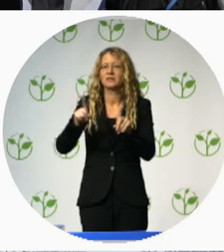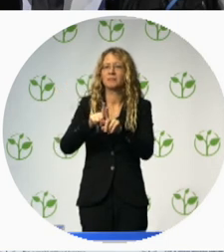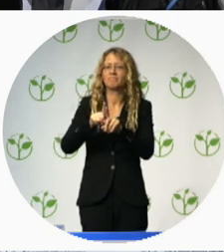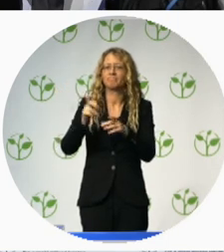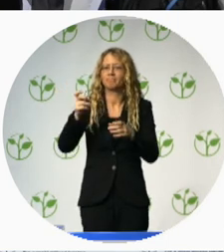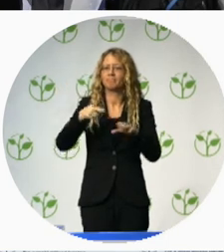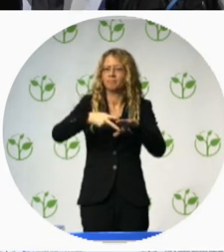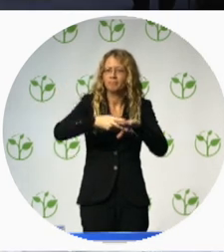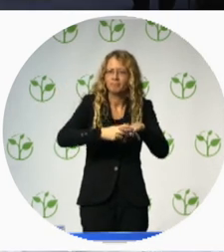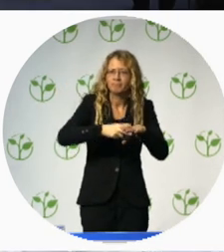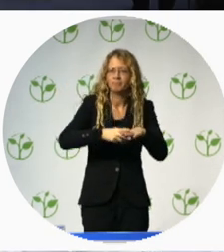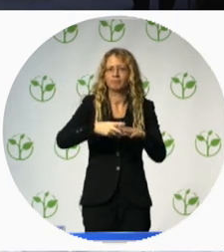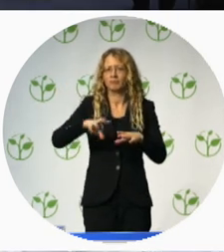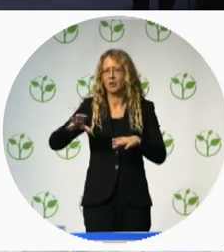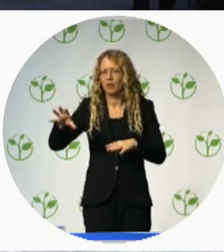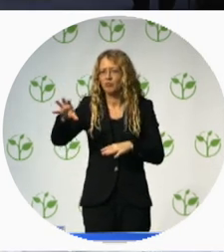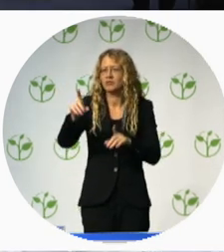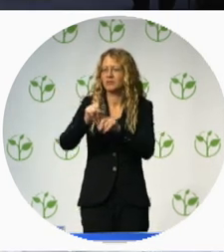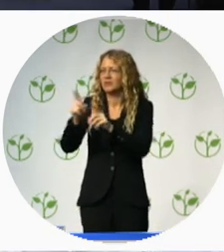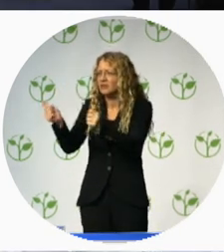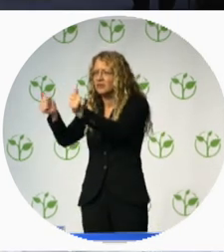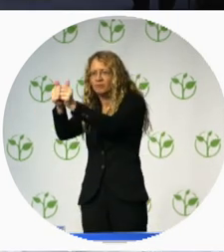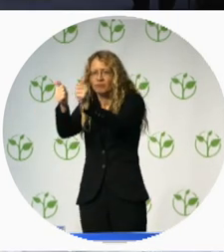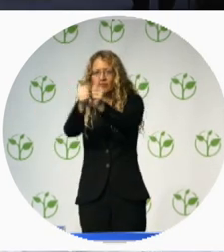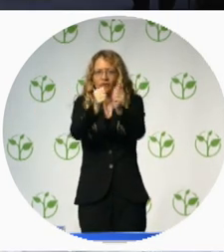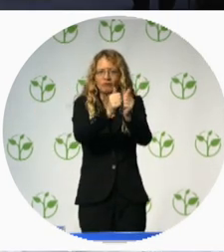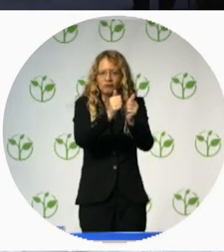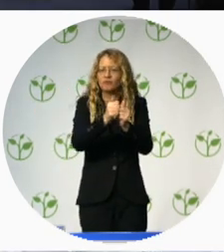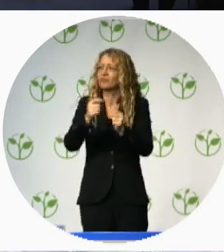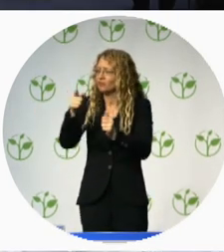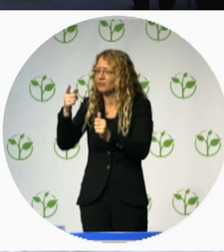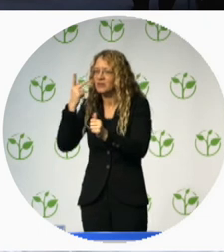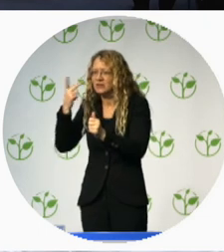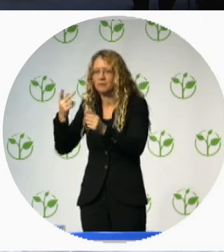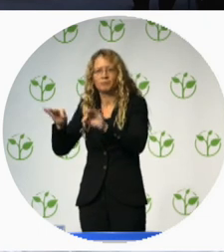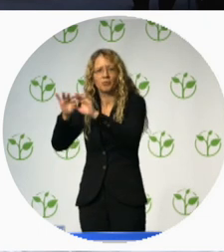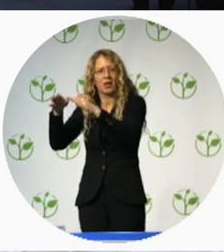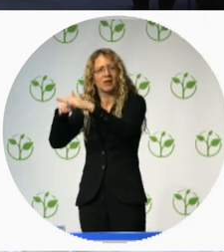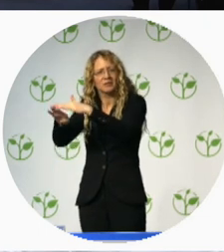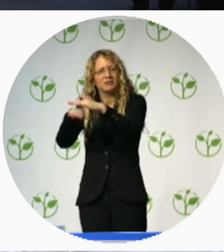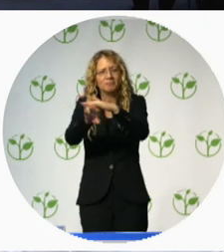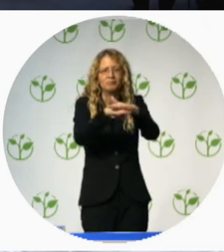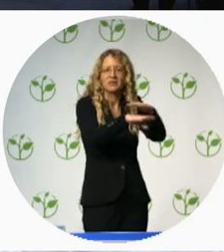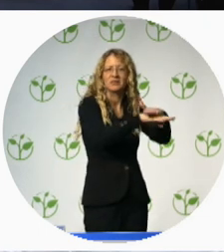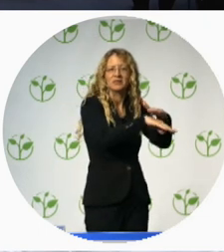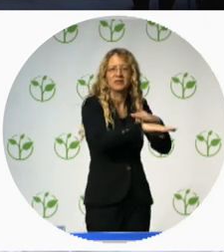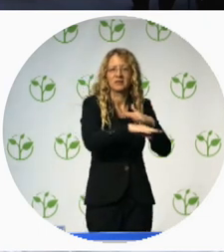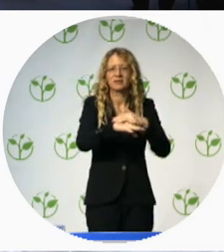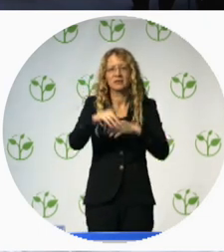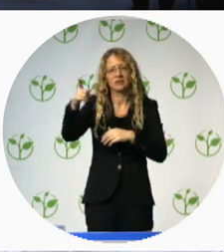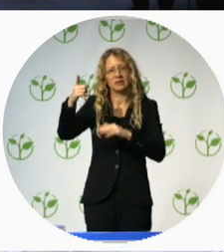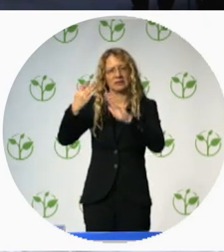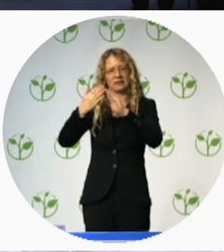and local authorities and the accessibility agency Inter to make the historic town of Bruges more accessible for people